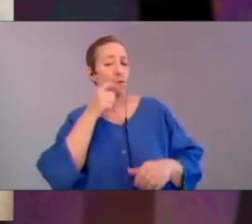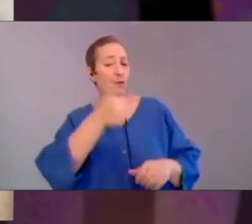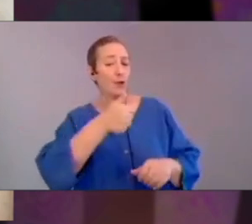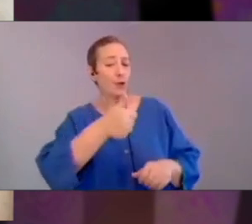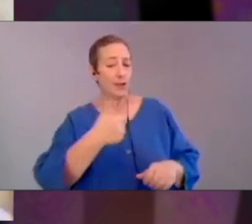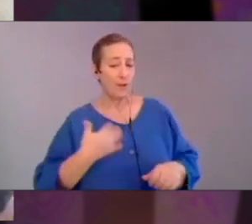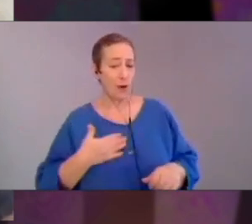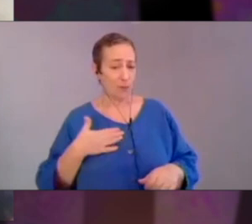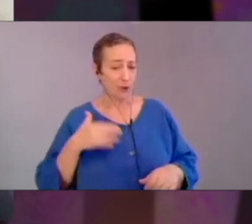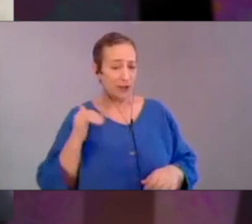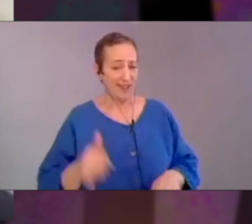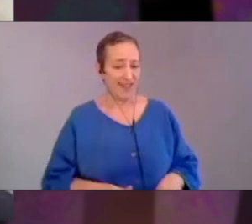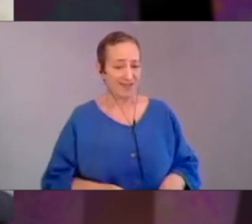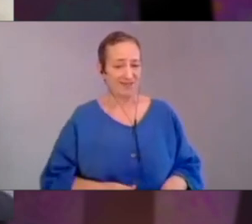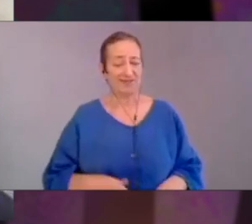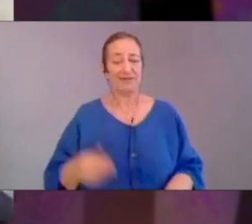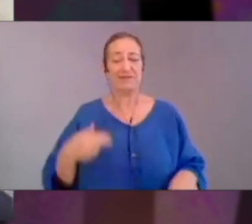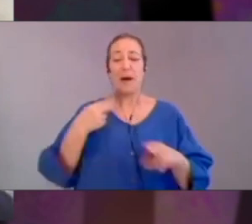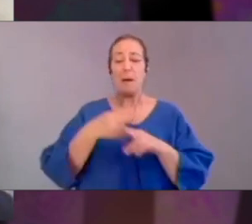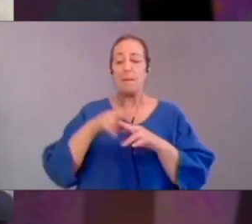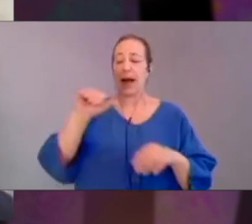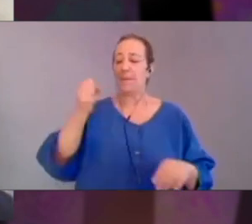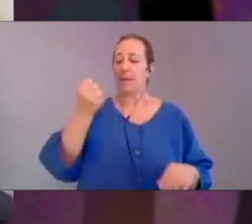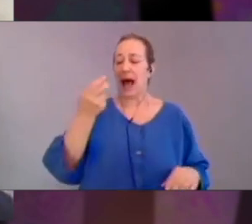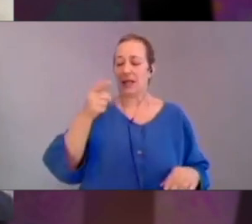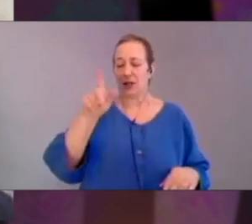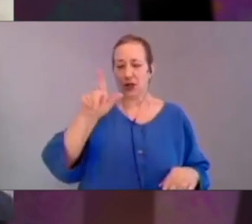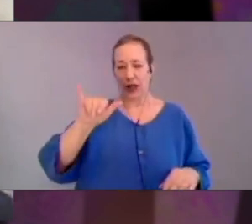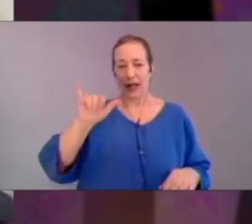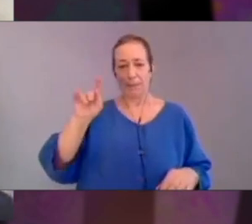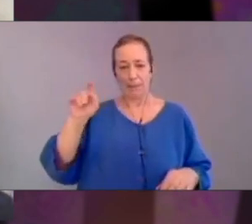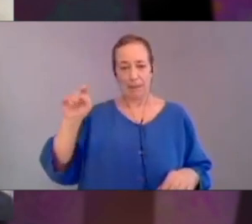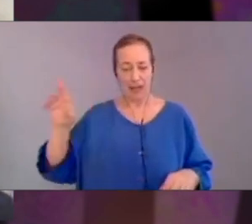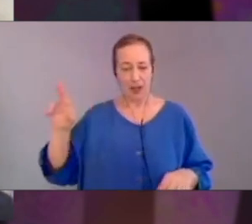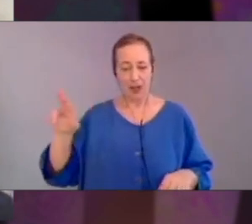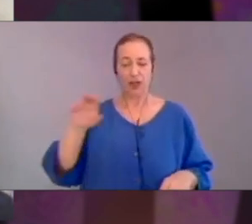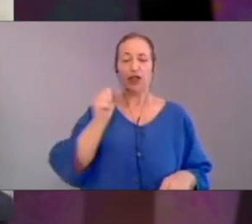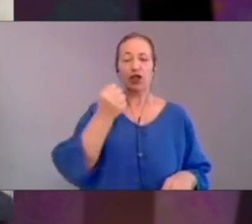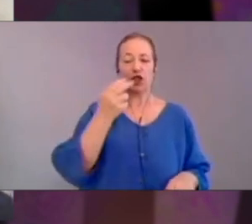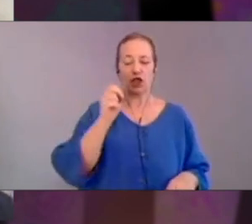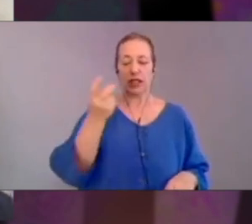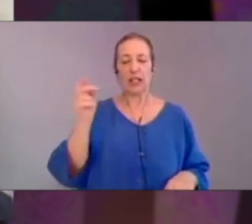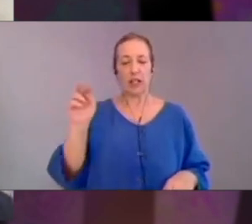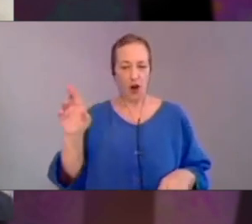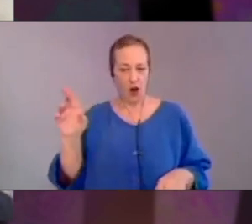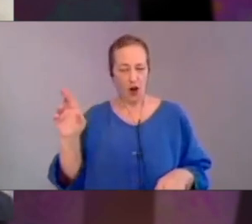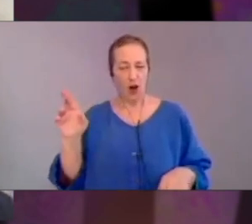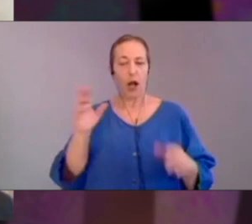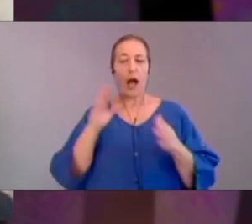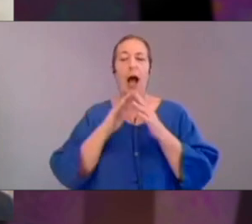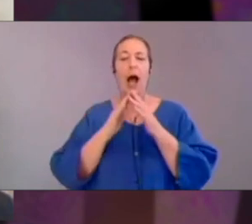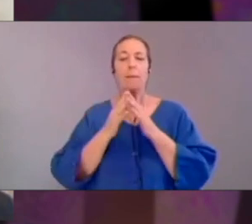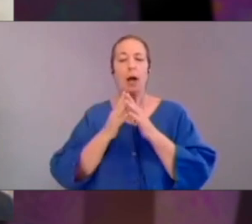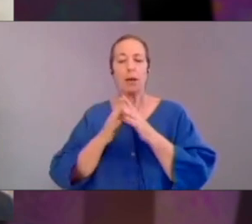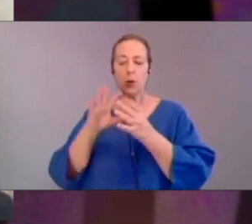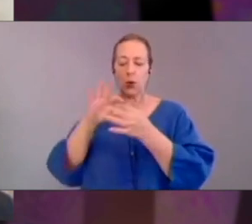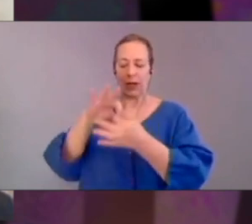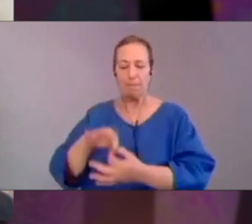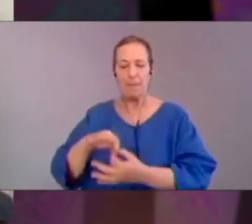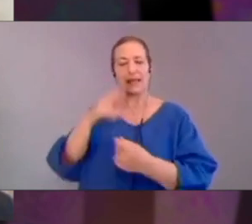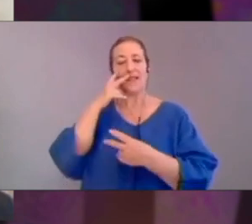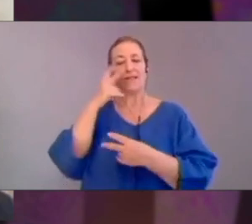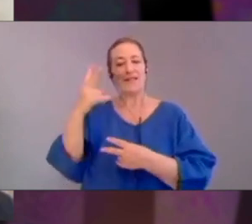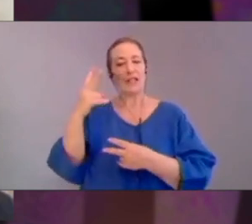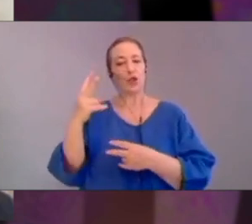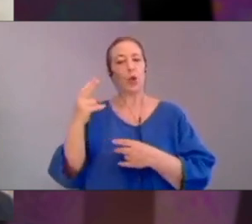that. My name is Ashley Minner. My pronouns are she, her, and hers. I'm a community-based visual artist and